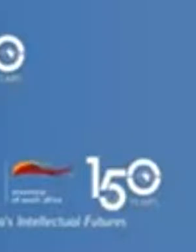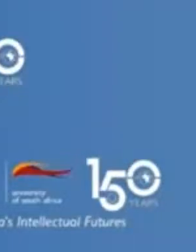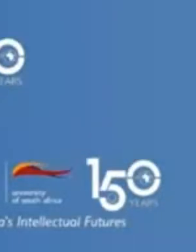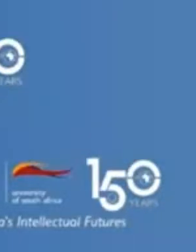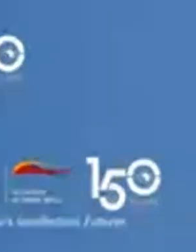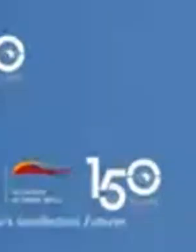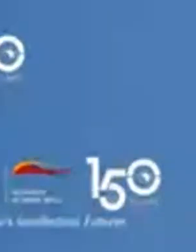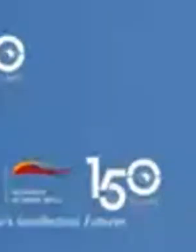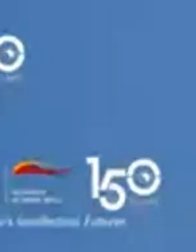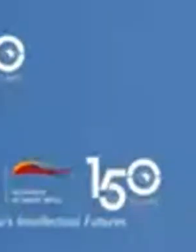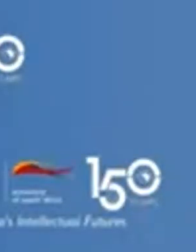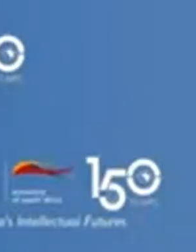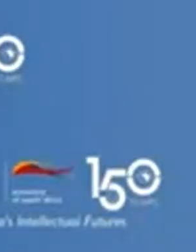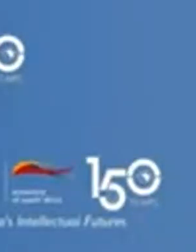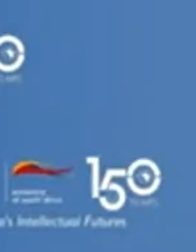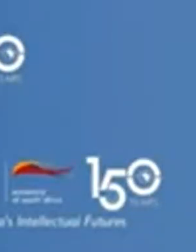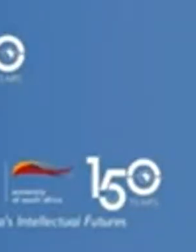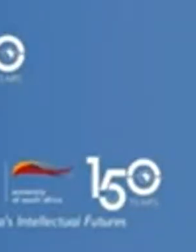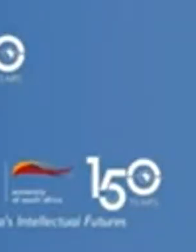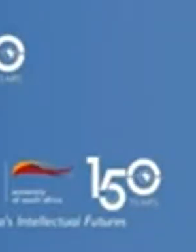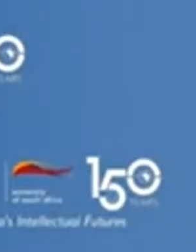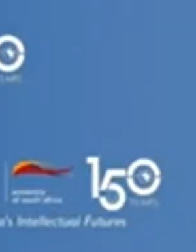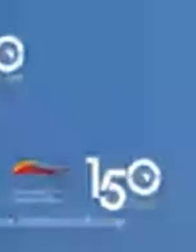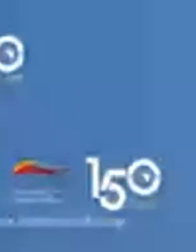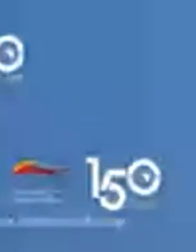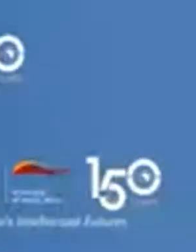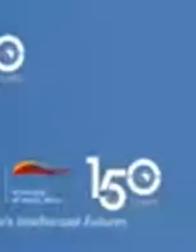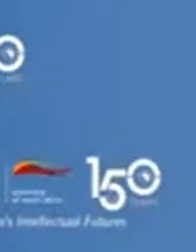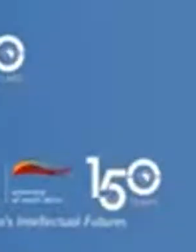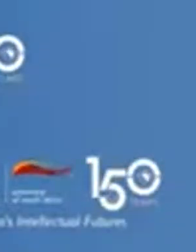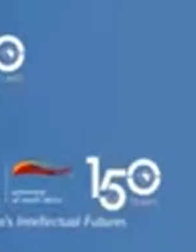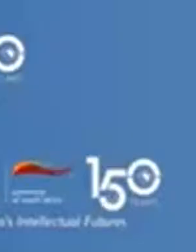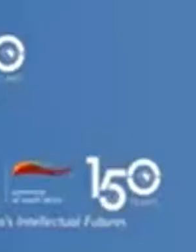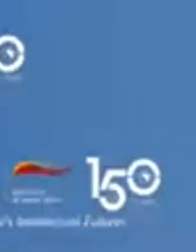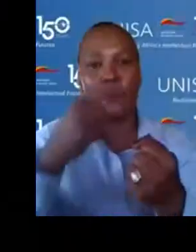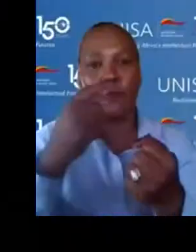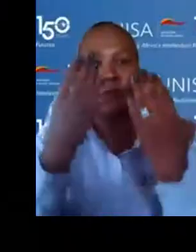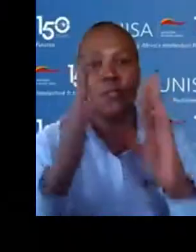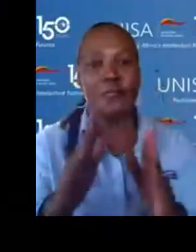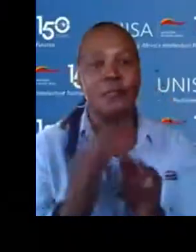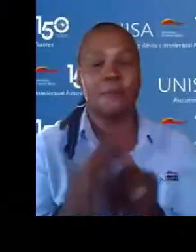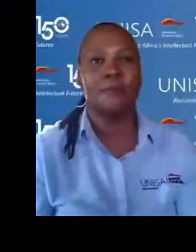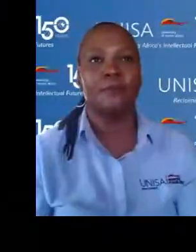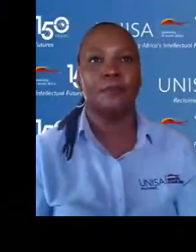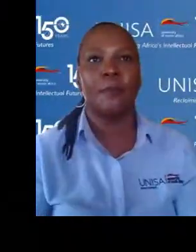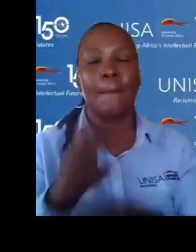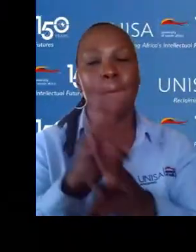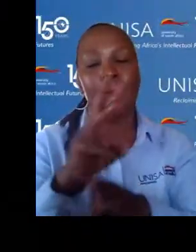on student support, actually student support. Ms. Nwabisa?